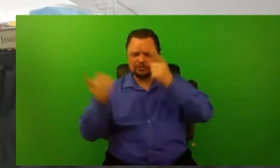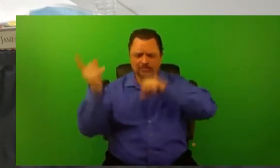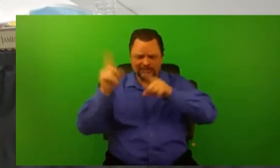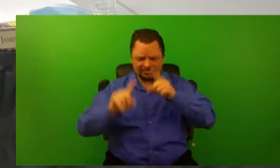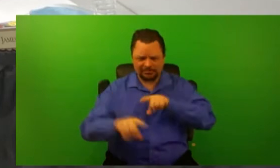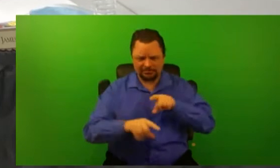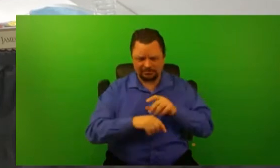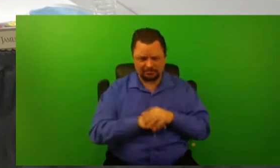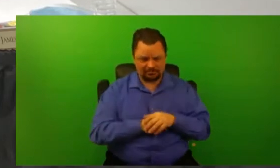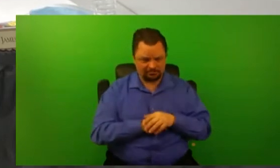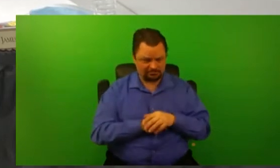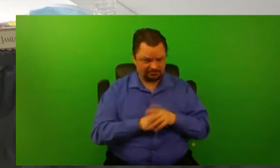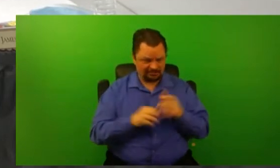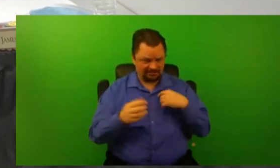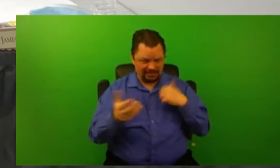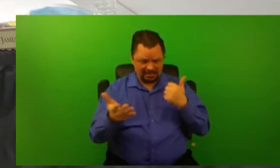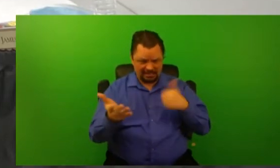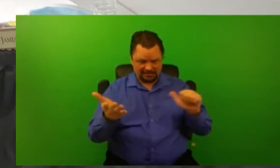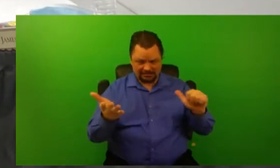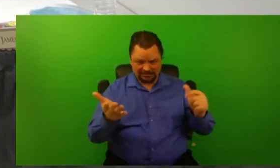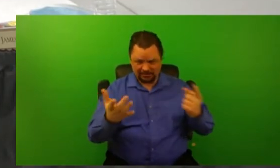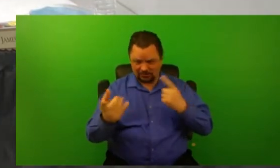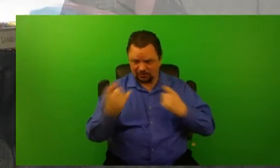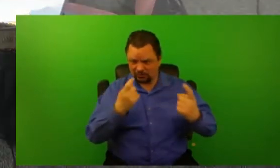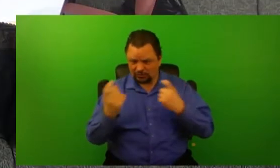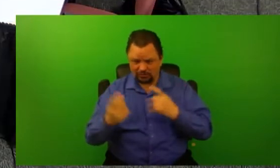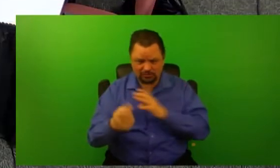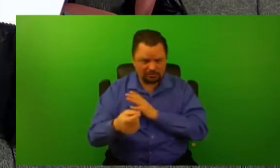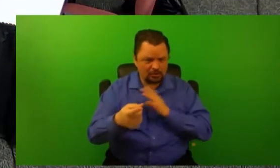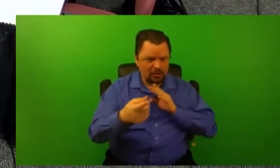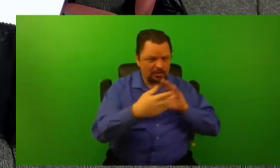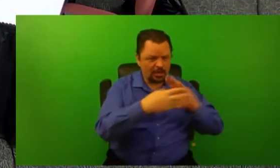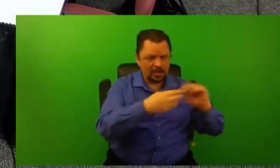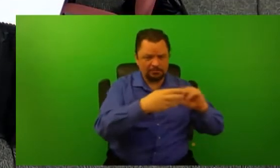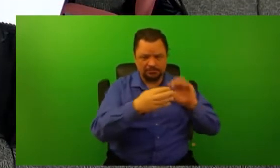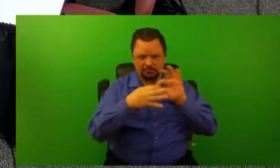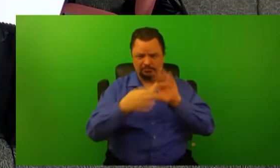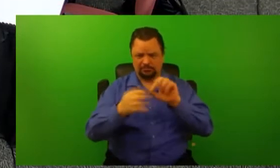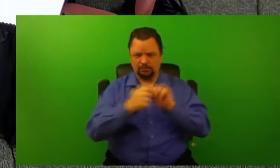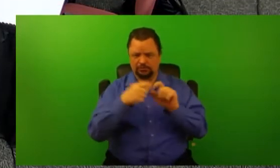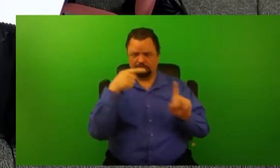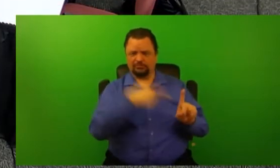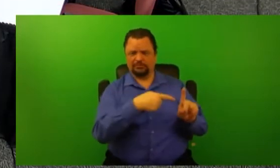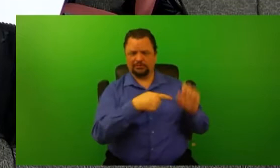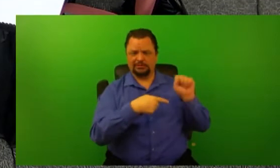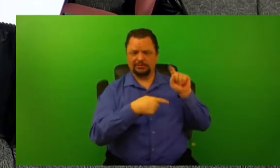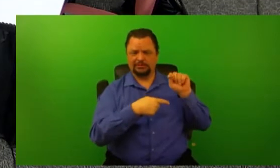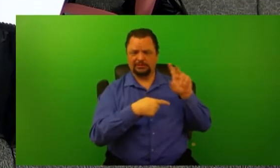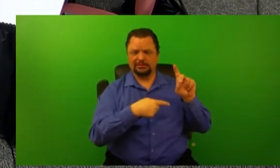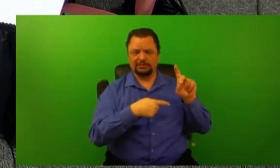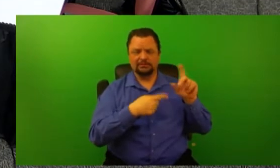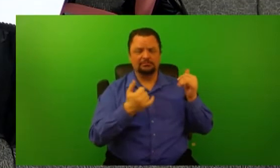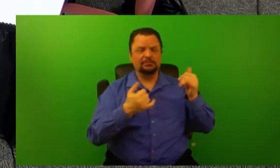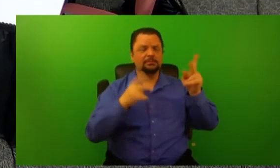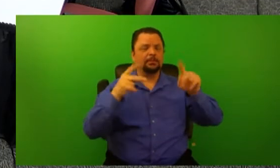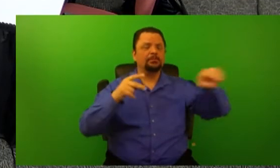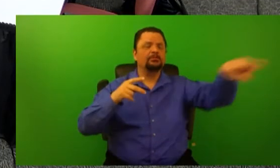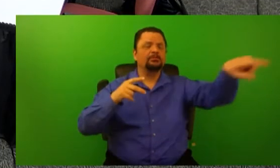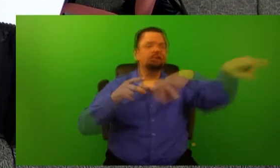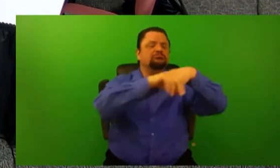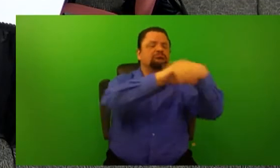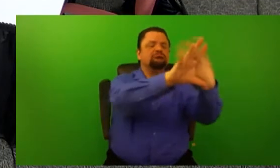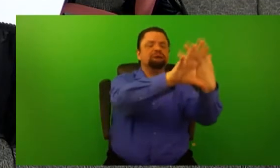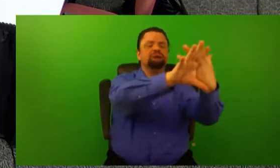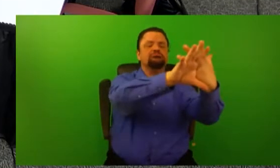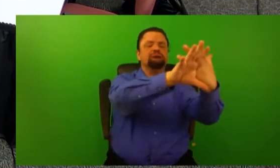Any questions from board members, comments? No? No? Are there any members of the public who wish to comment